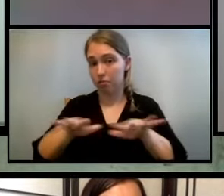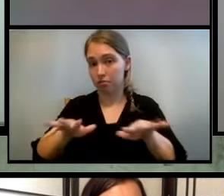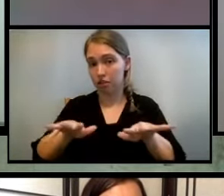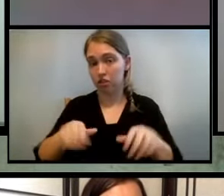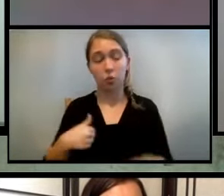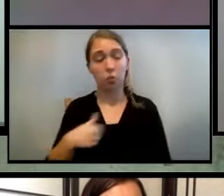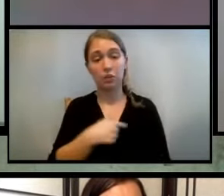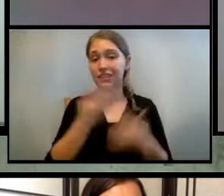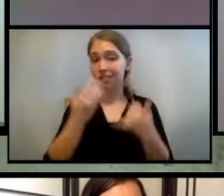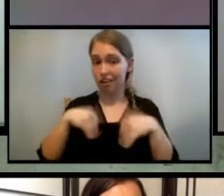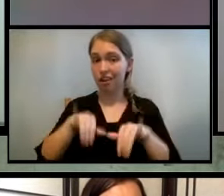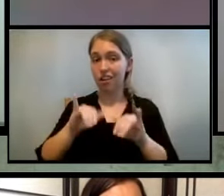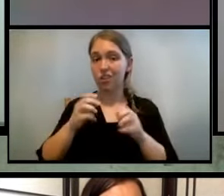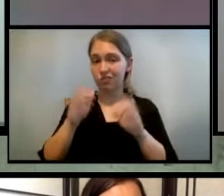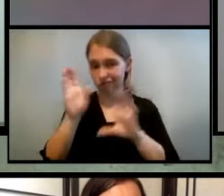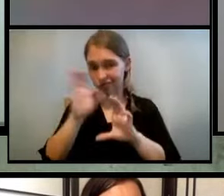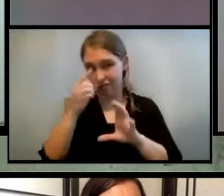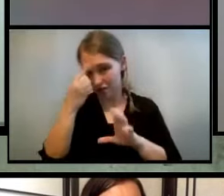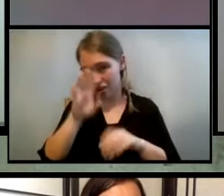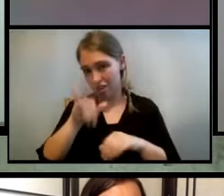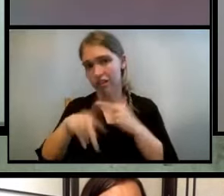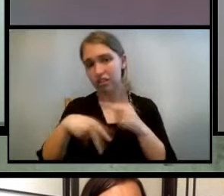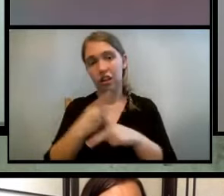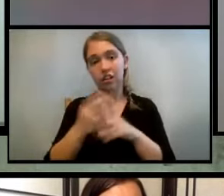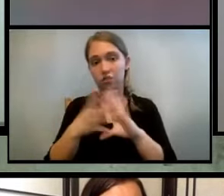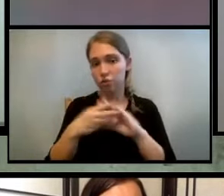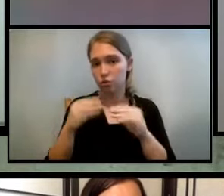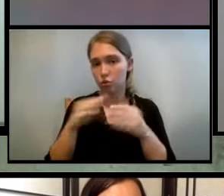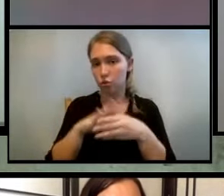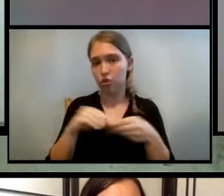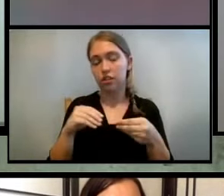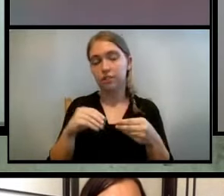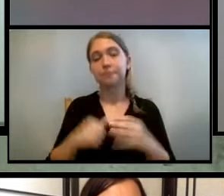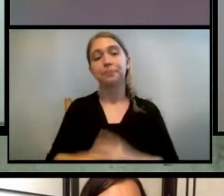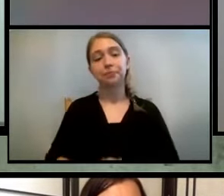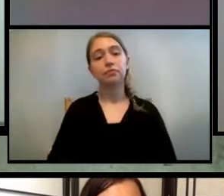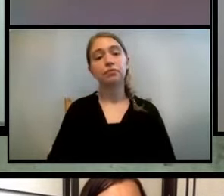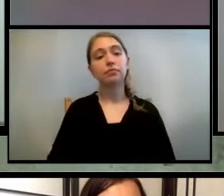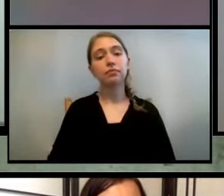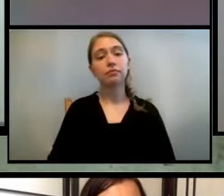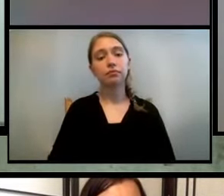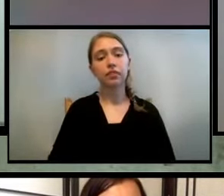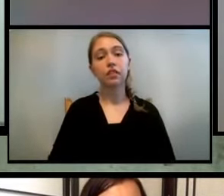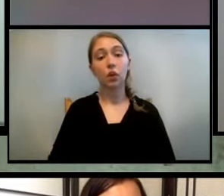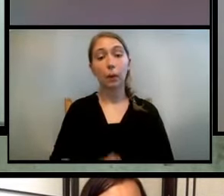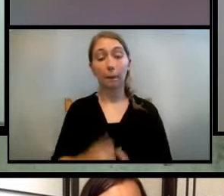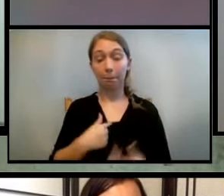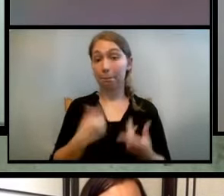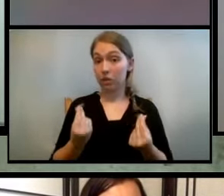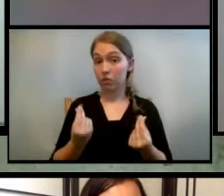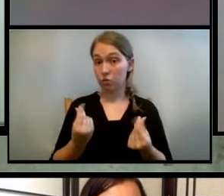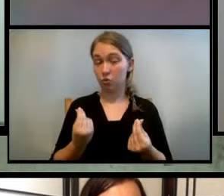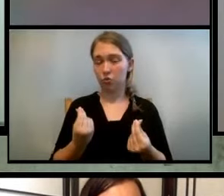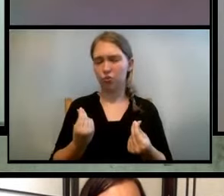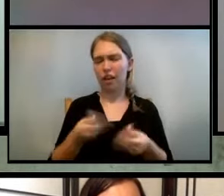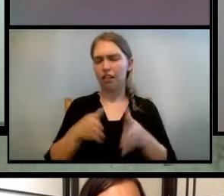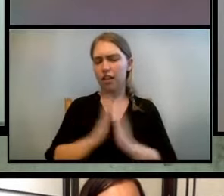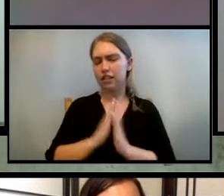doing. And so I always try to ask myself,